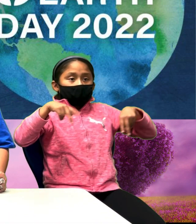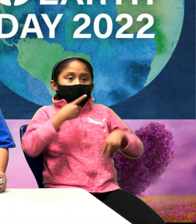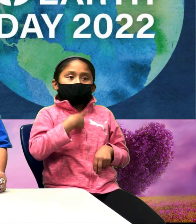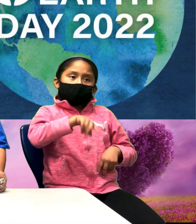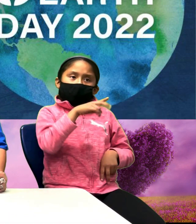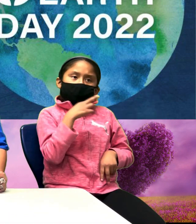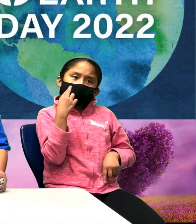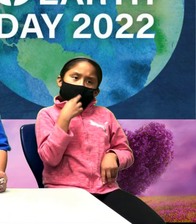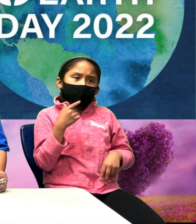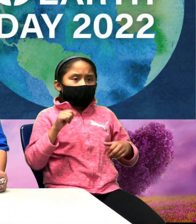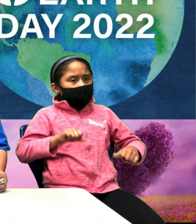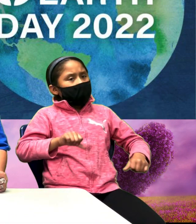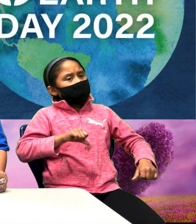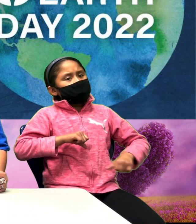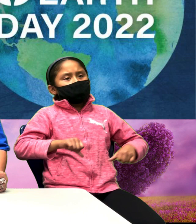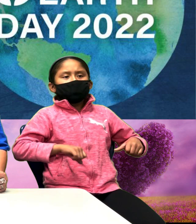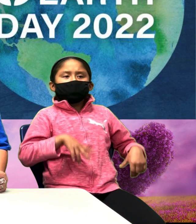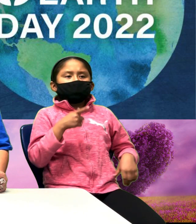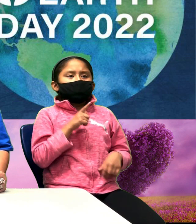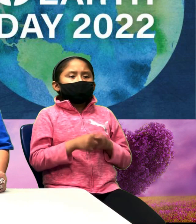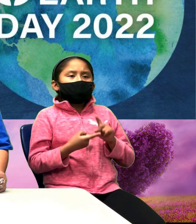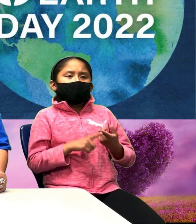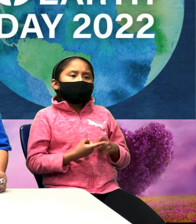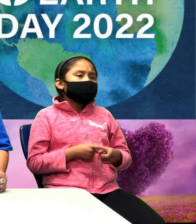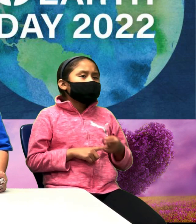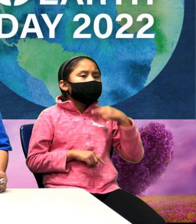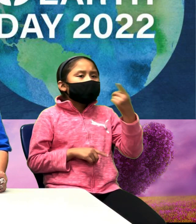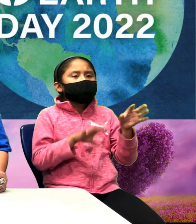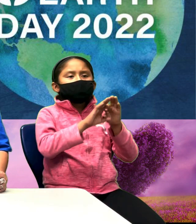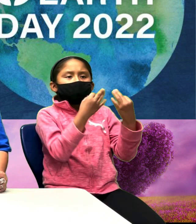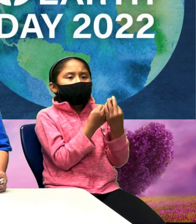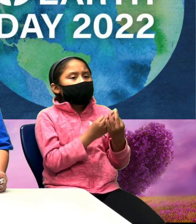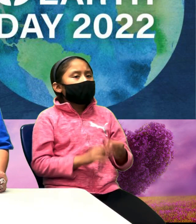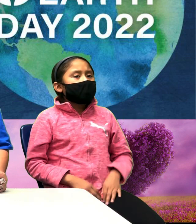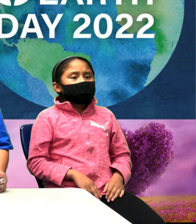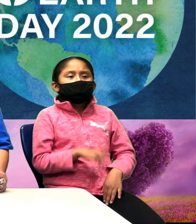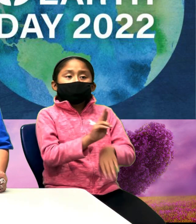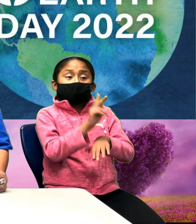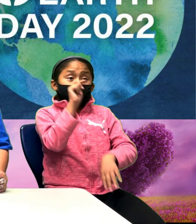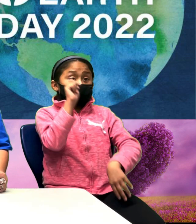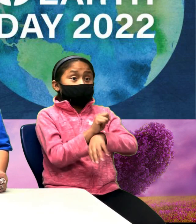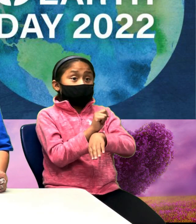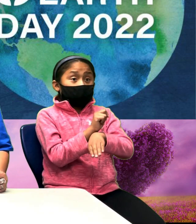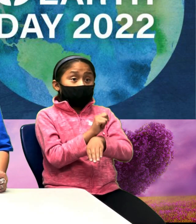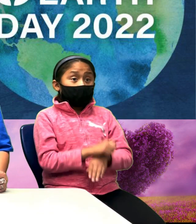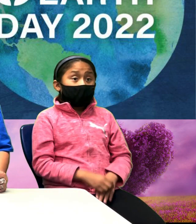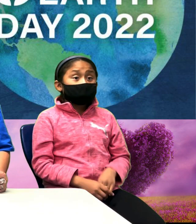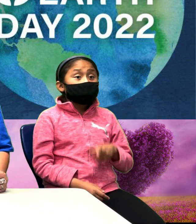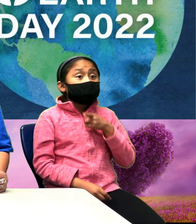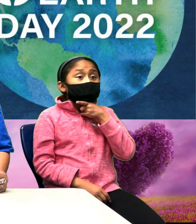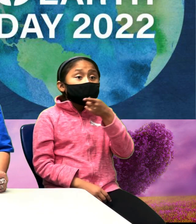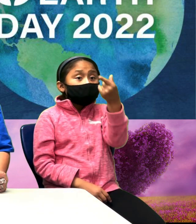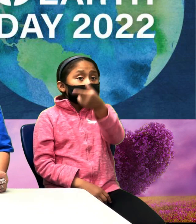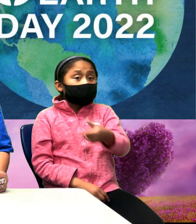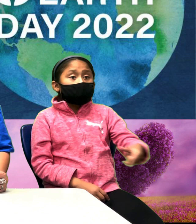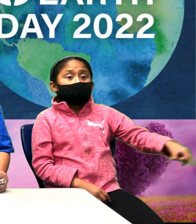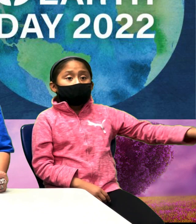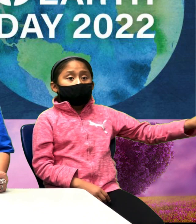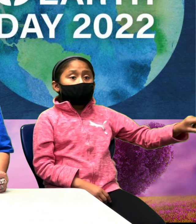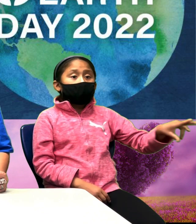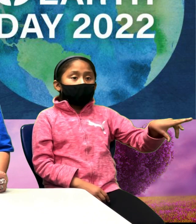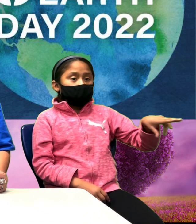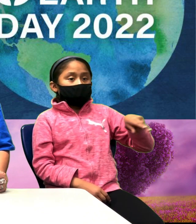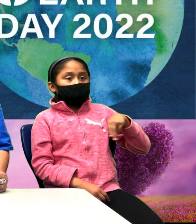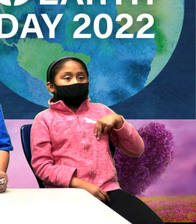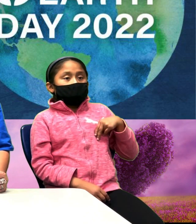family, brag to your friends, because Raymond Temple is the Green Ribbon Award